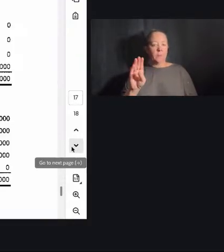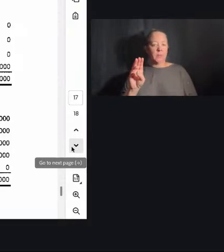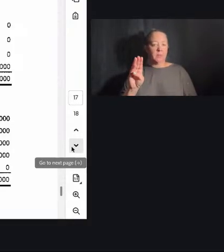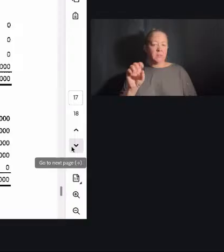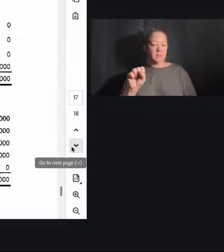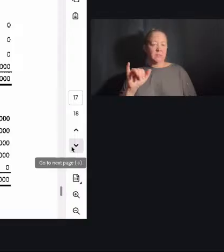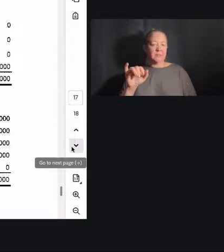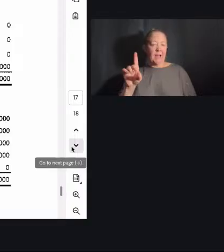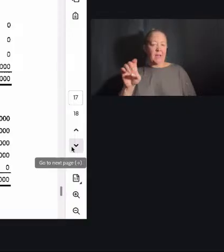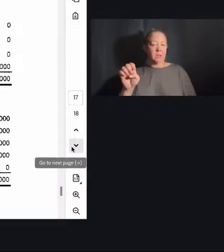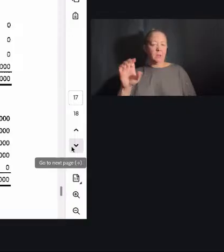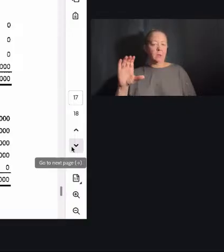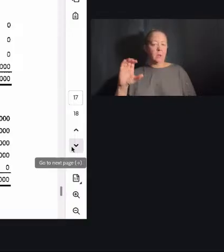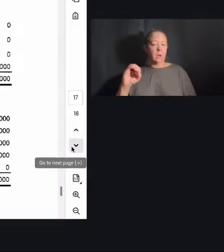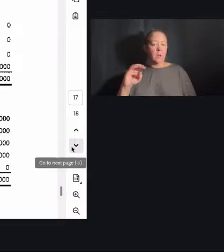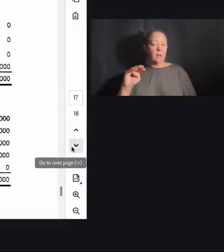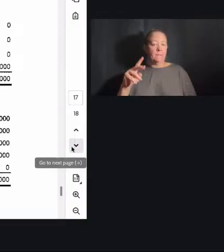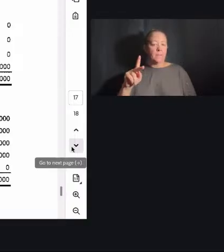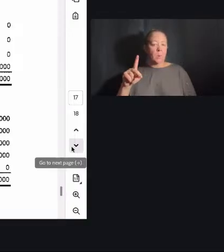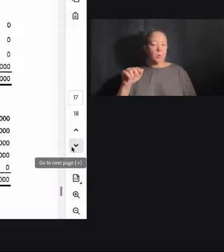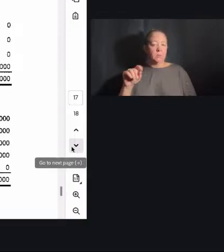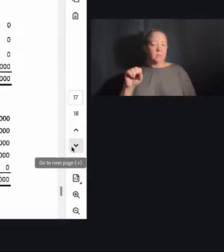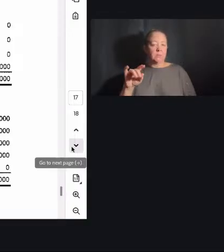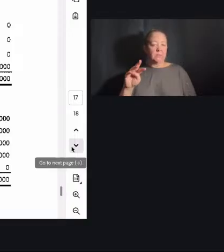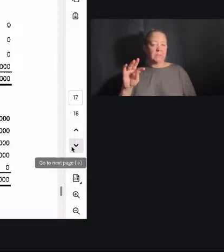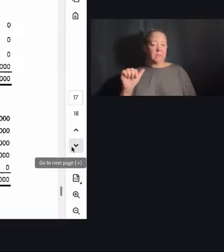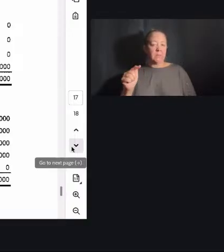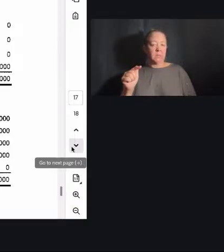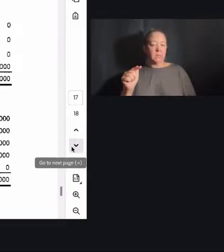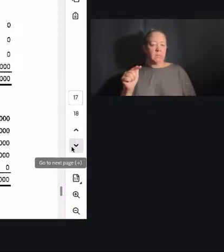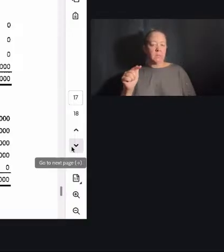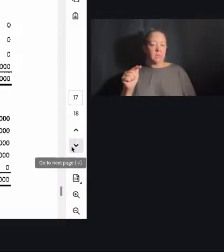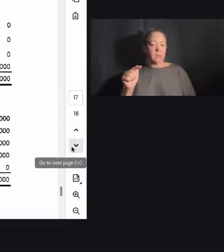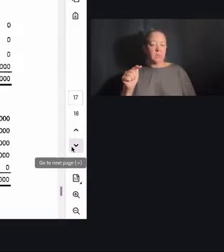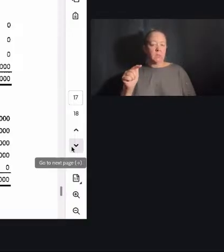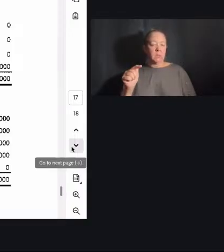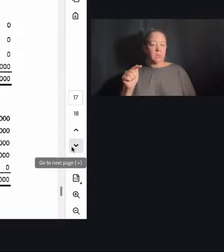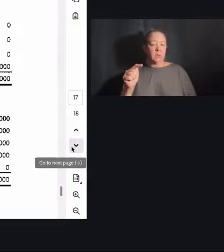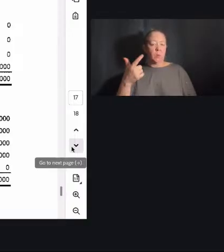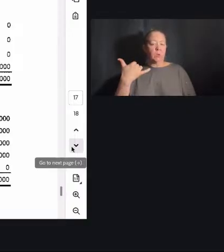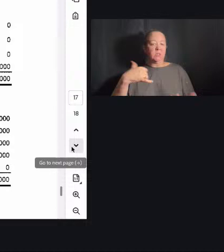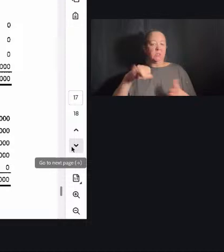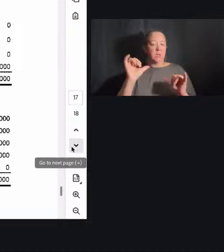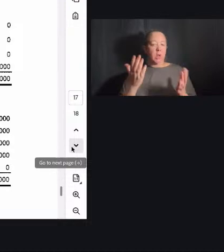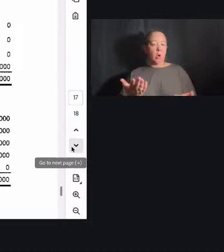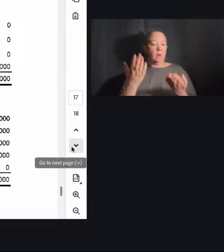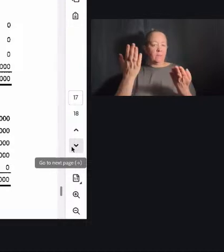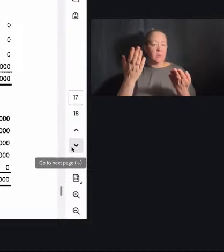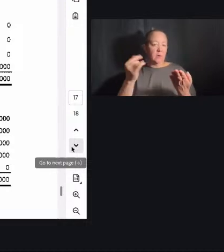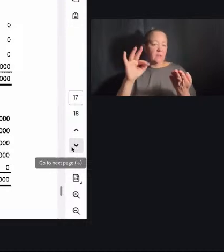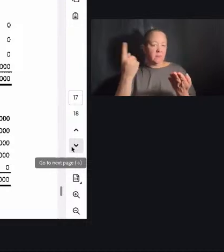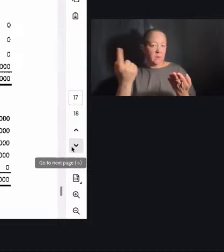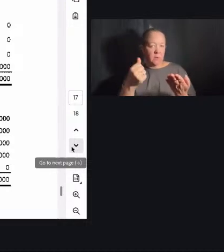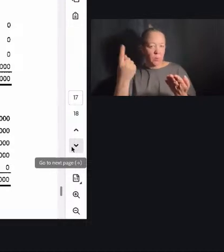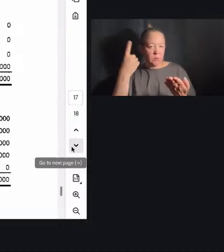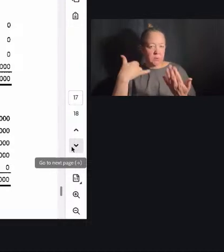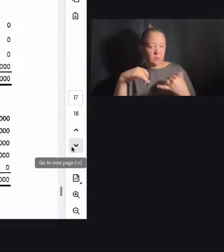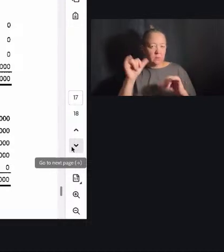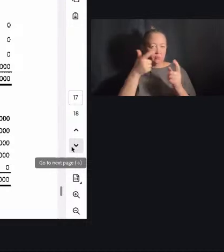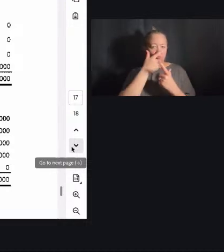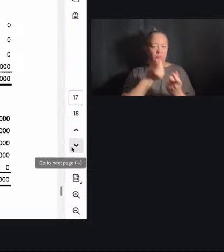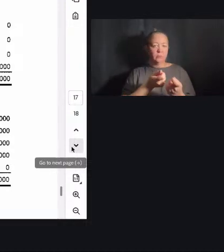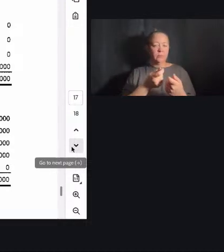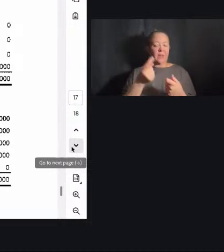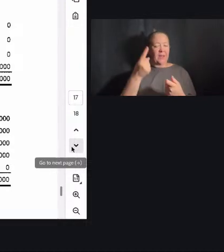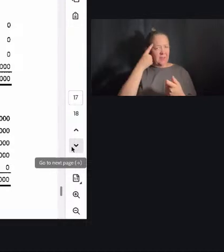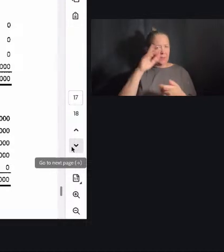backyard composting bins if somebody is interested. I believe those were all the